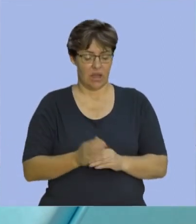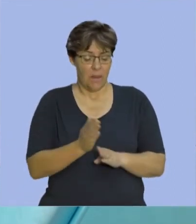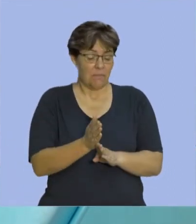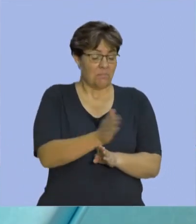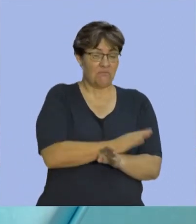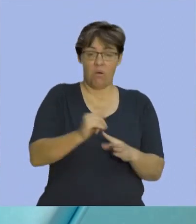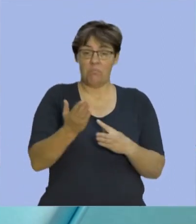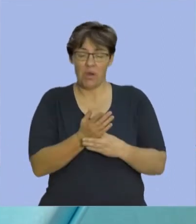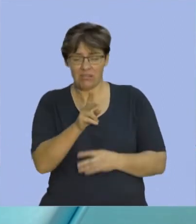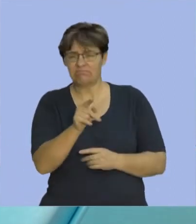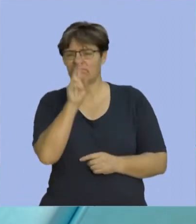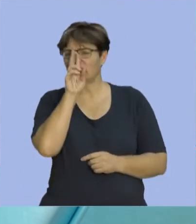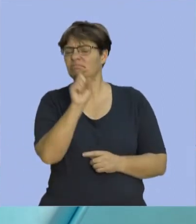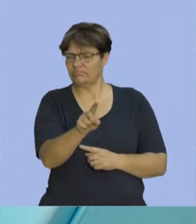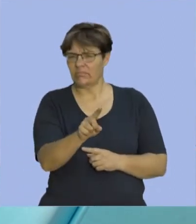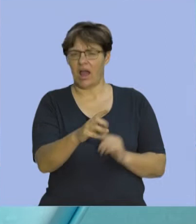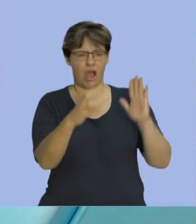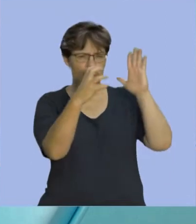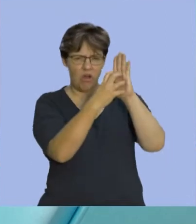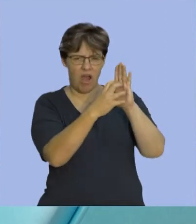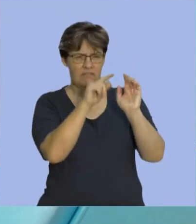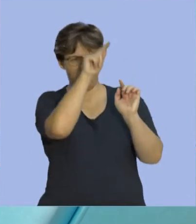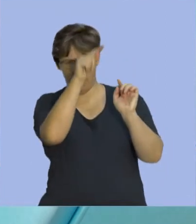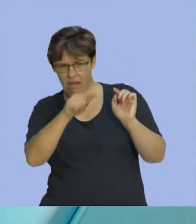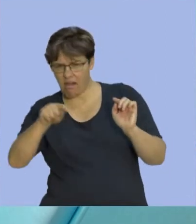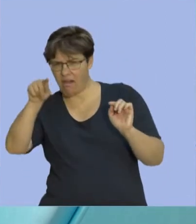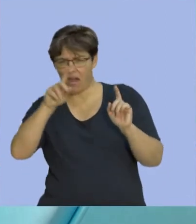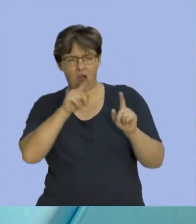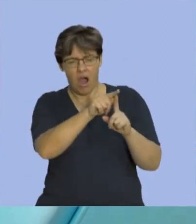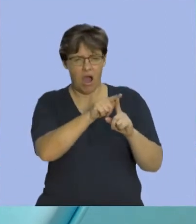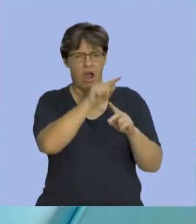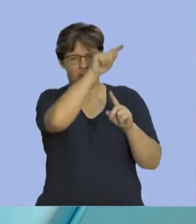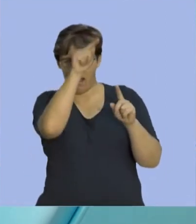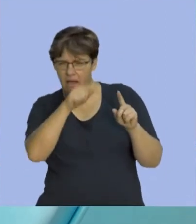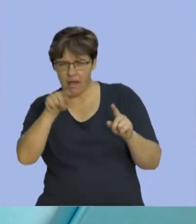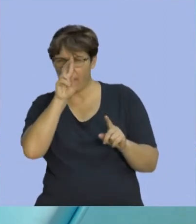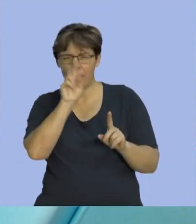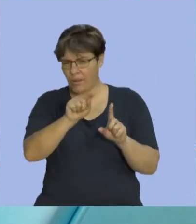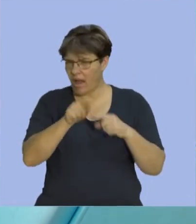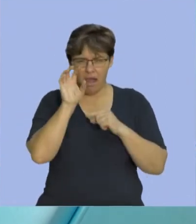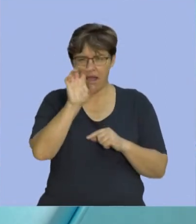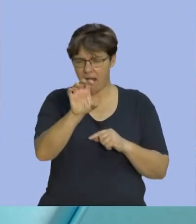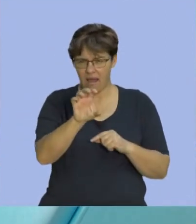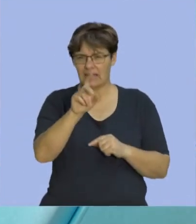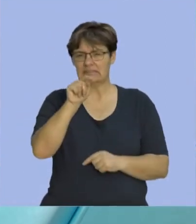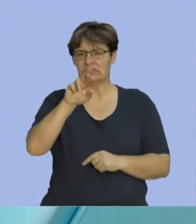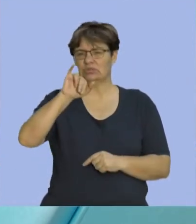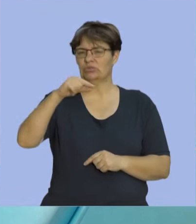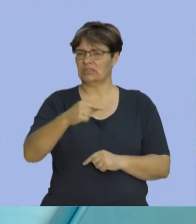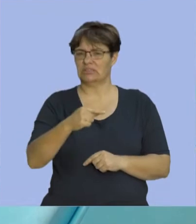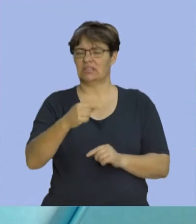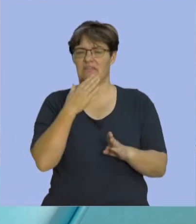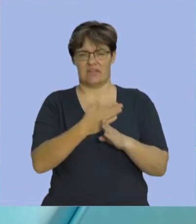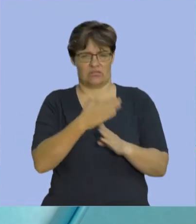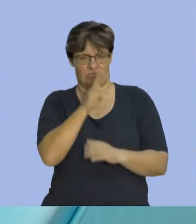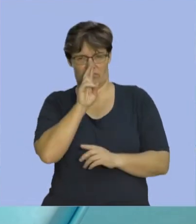I kind of drew the graphs for you just so that you can have a glimpse of what exactly is a trigonometric function